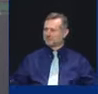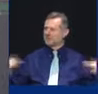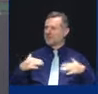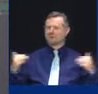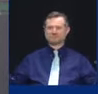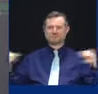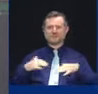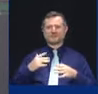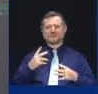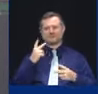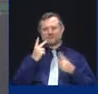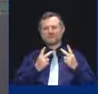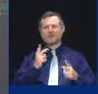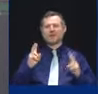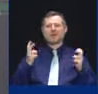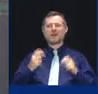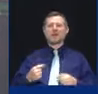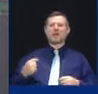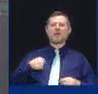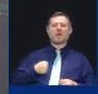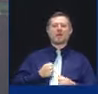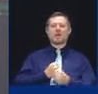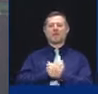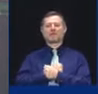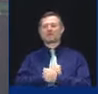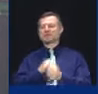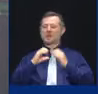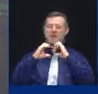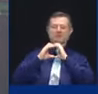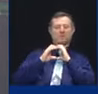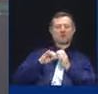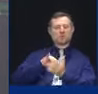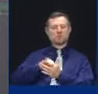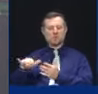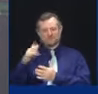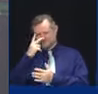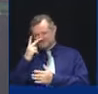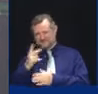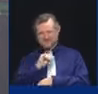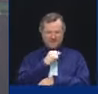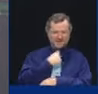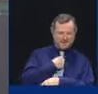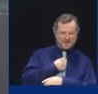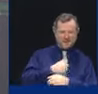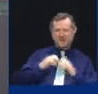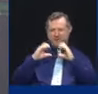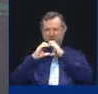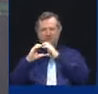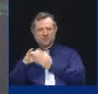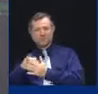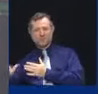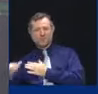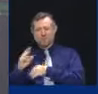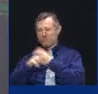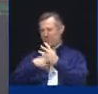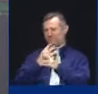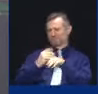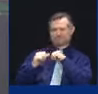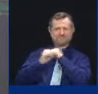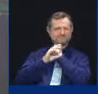York campaign. We advertise internationally, I Love New York. I Love New